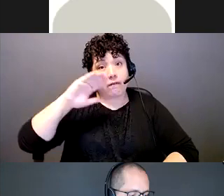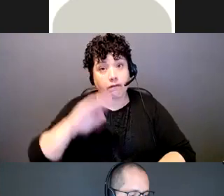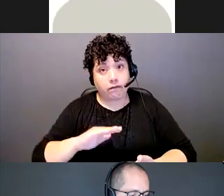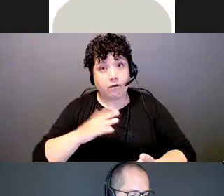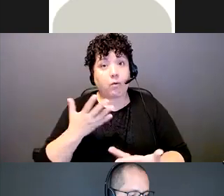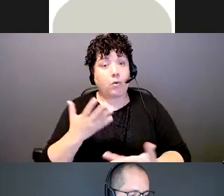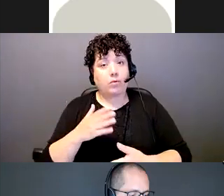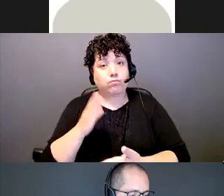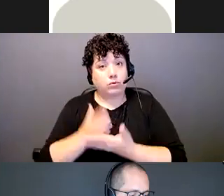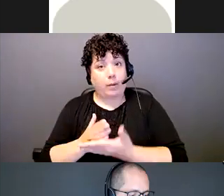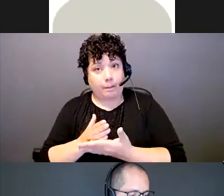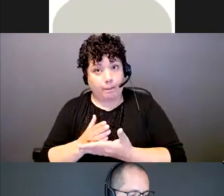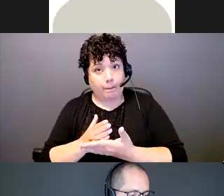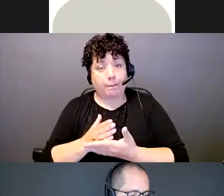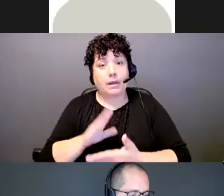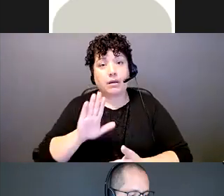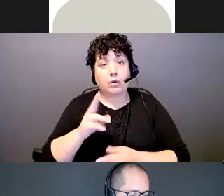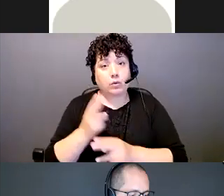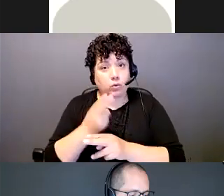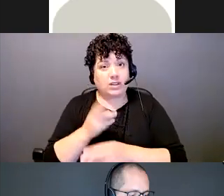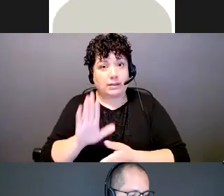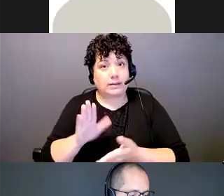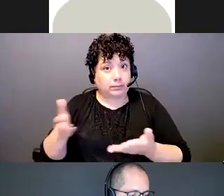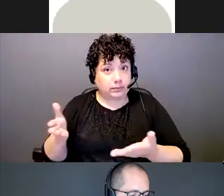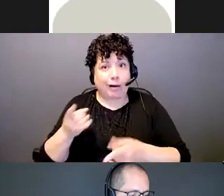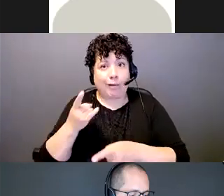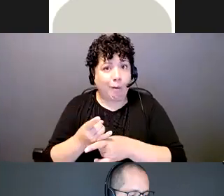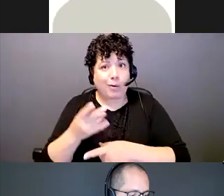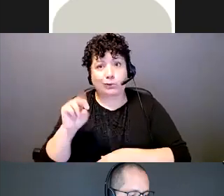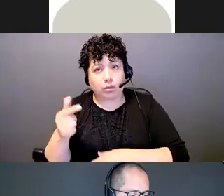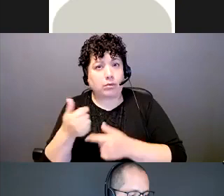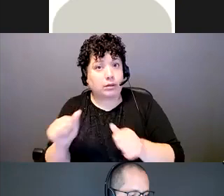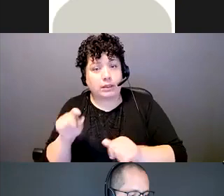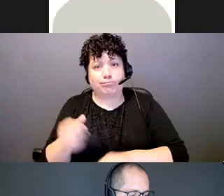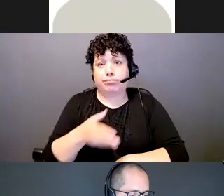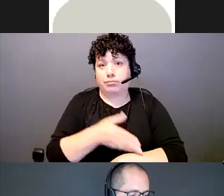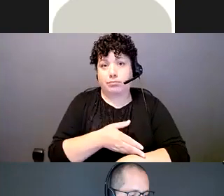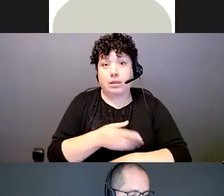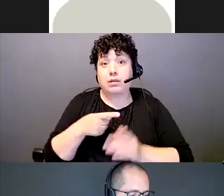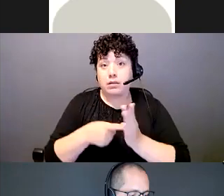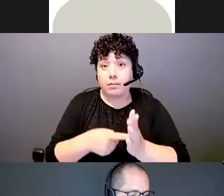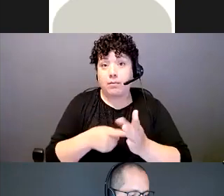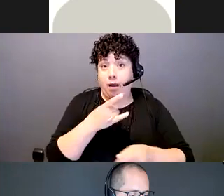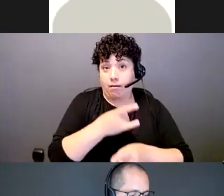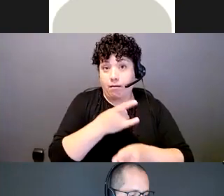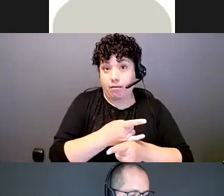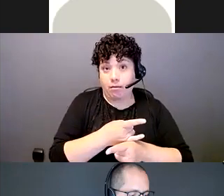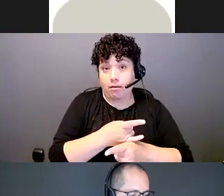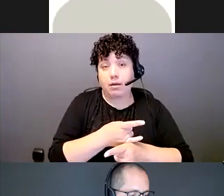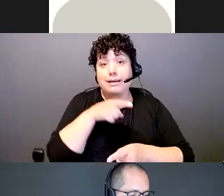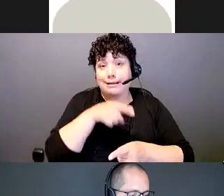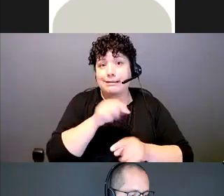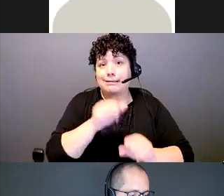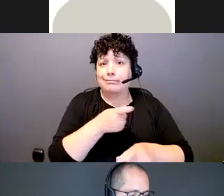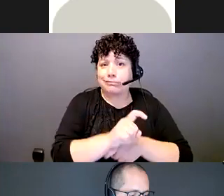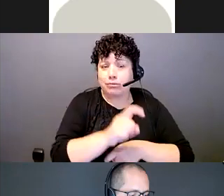substance can make all the difference. So alcohol, we know, can cause damage to the brain. It goes